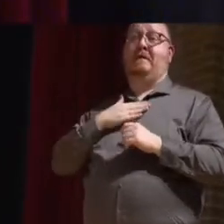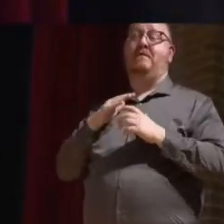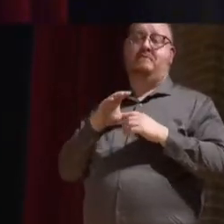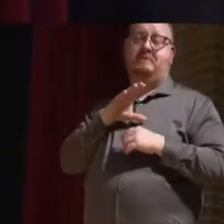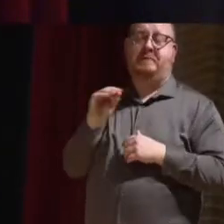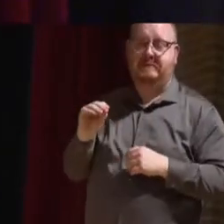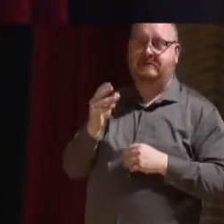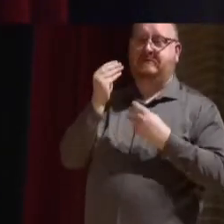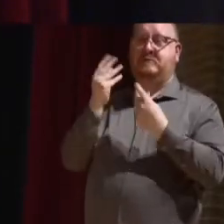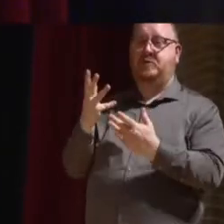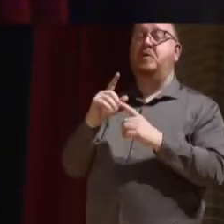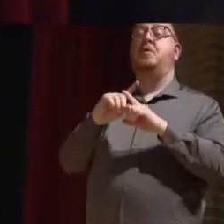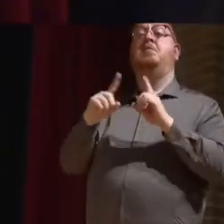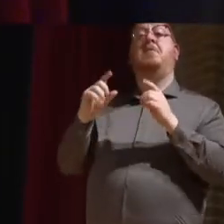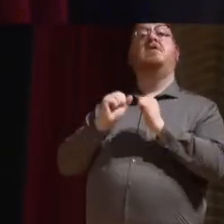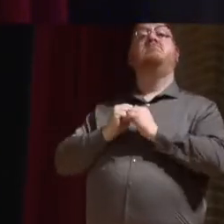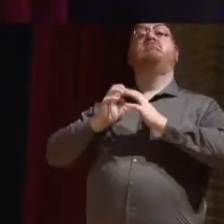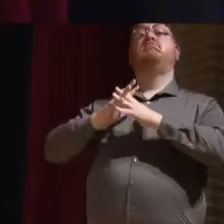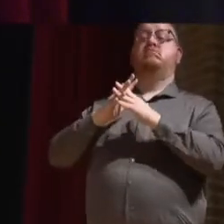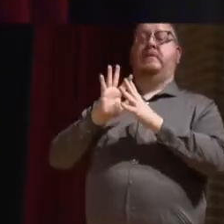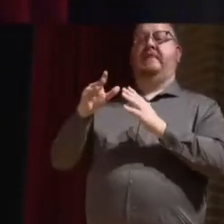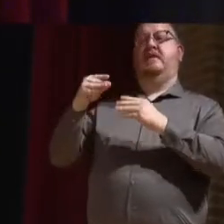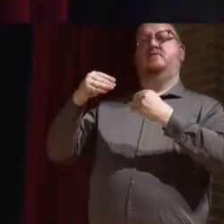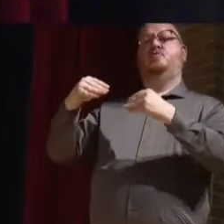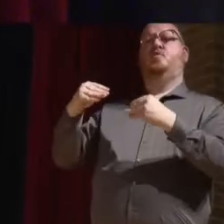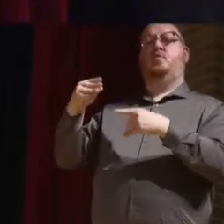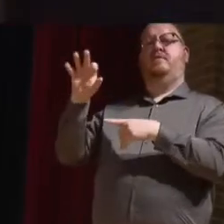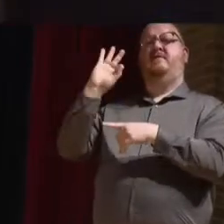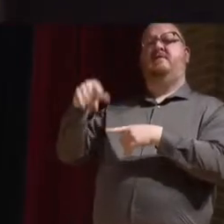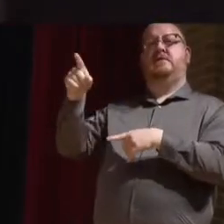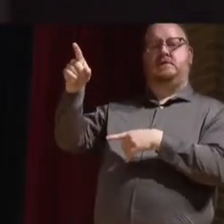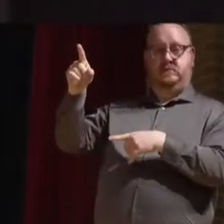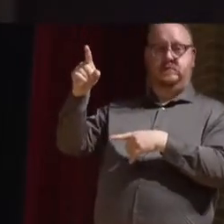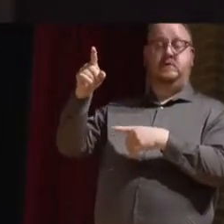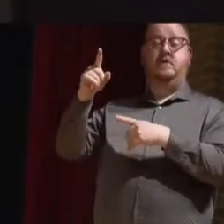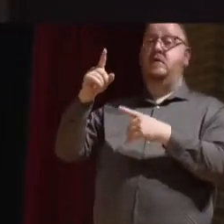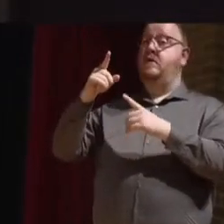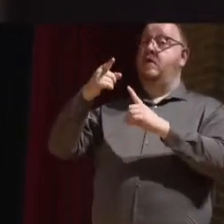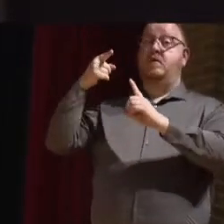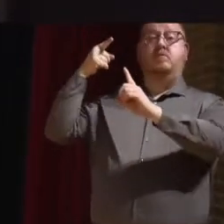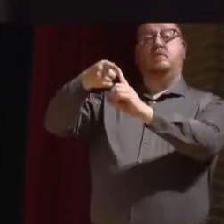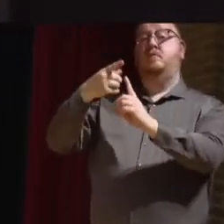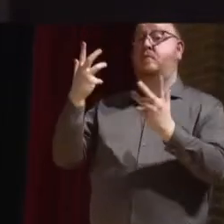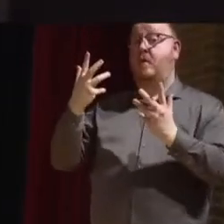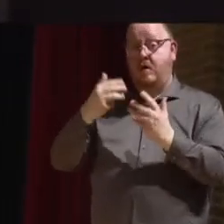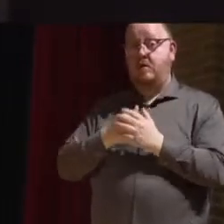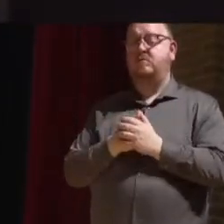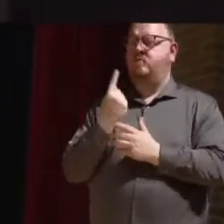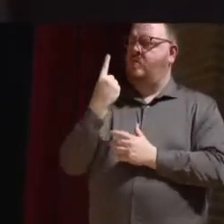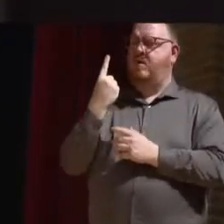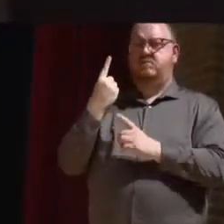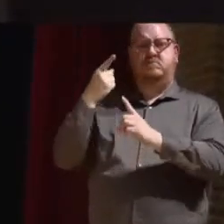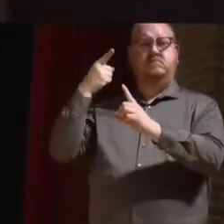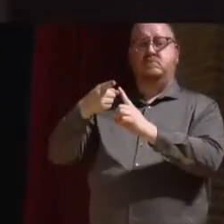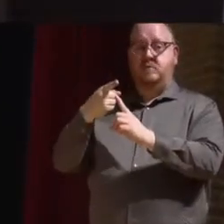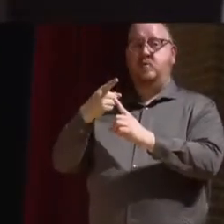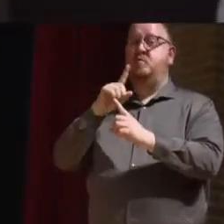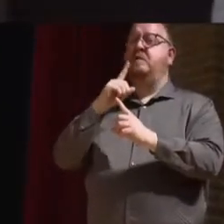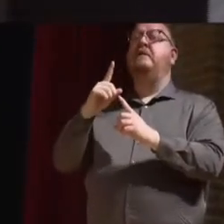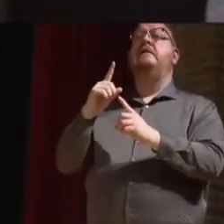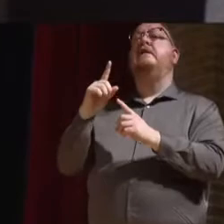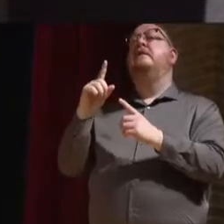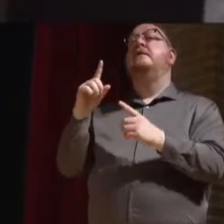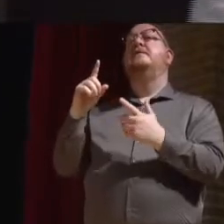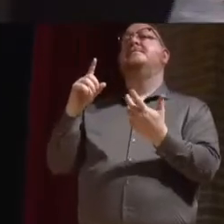store with the sole purpose of it being an extended classroom